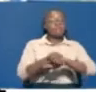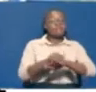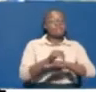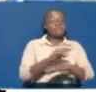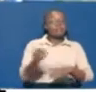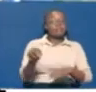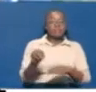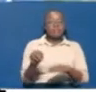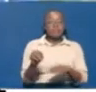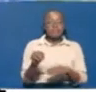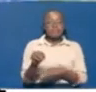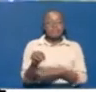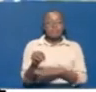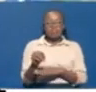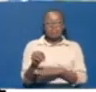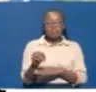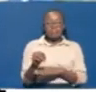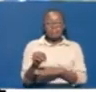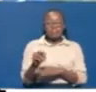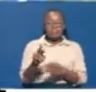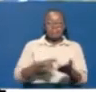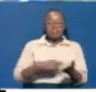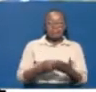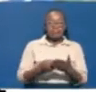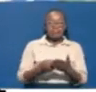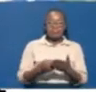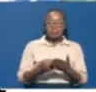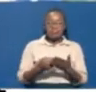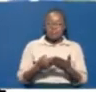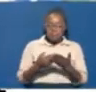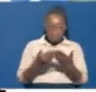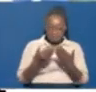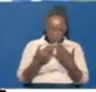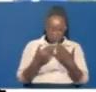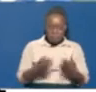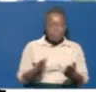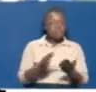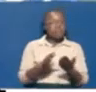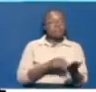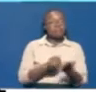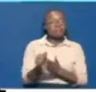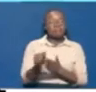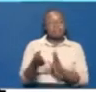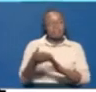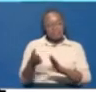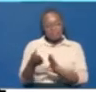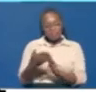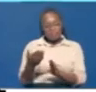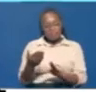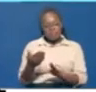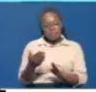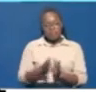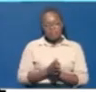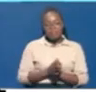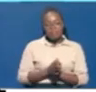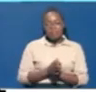forest. The resource has been depleted at a very alarming rate. We would of